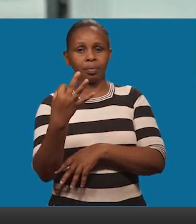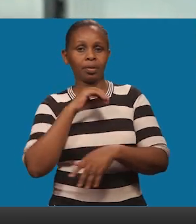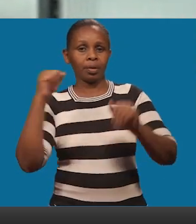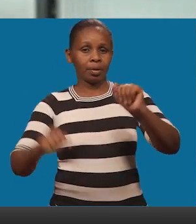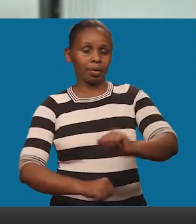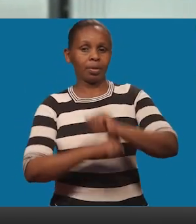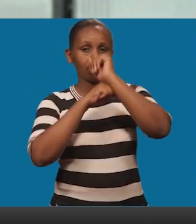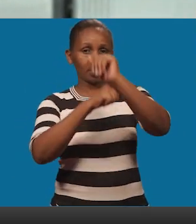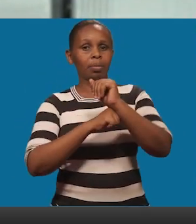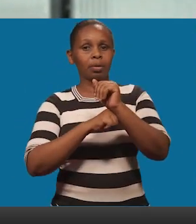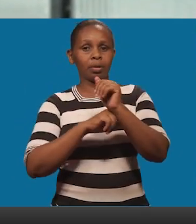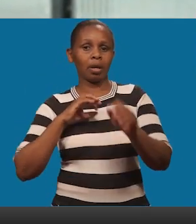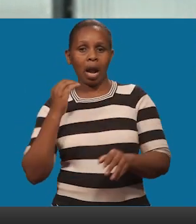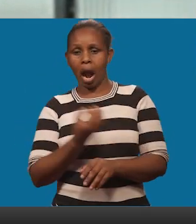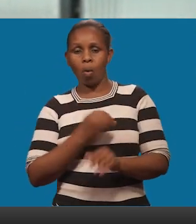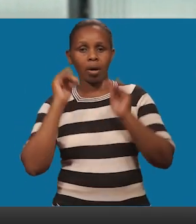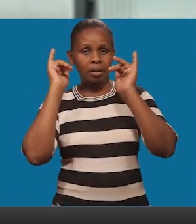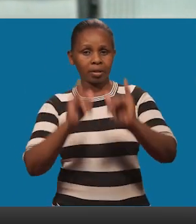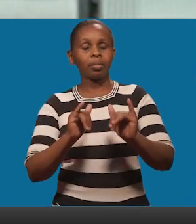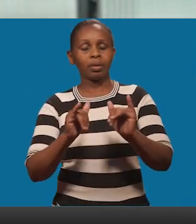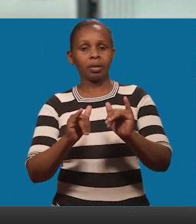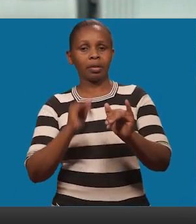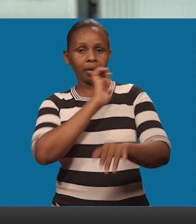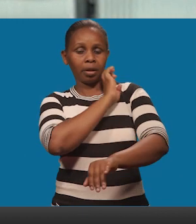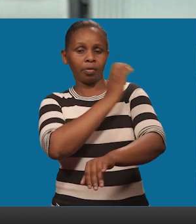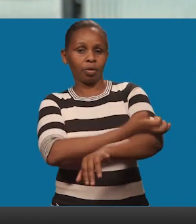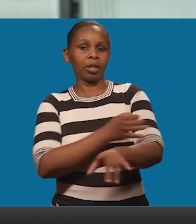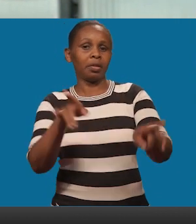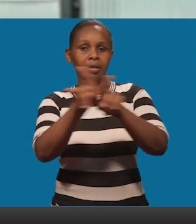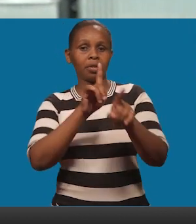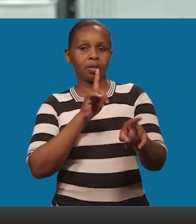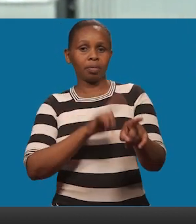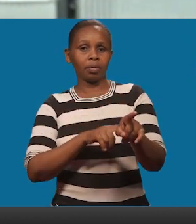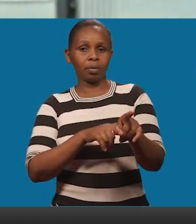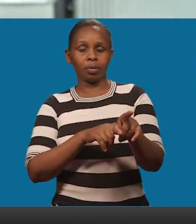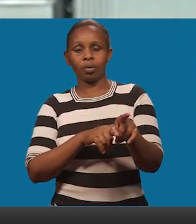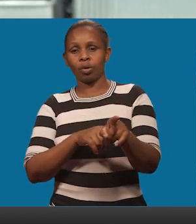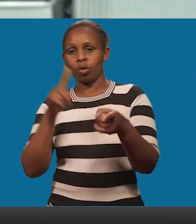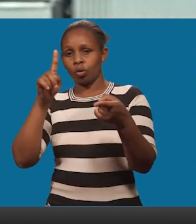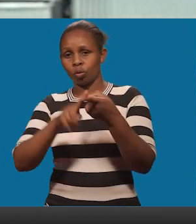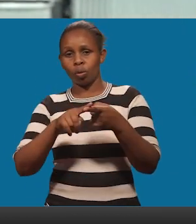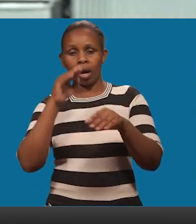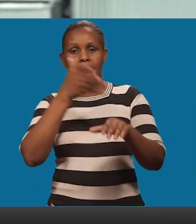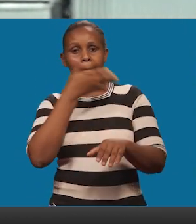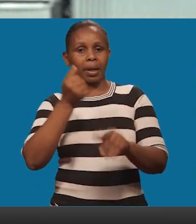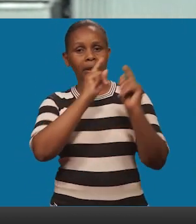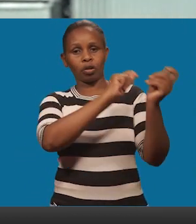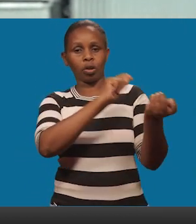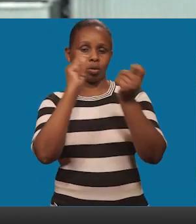in supporting or complementing our sustainability efforts, and especially in regards to sustainable